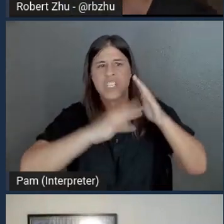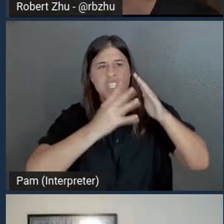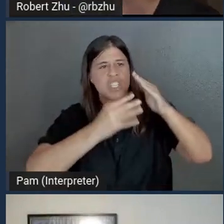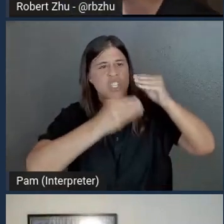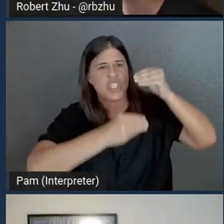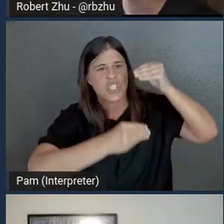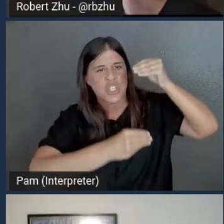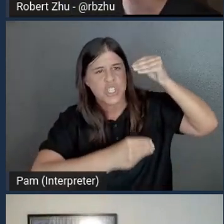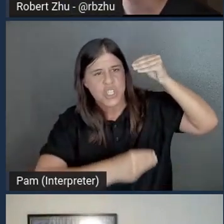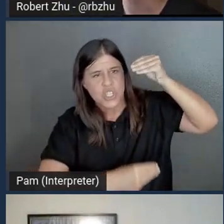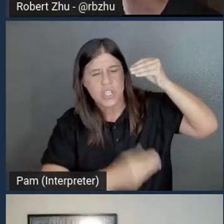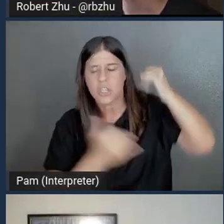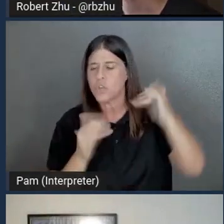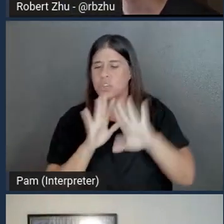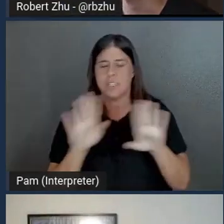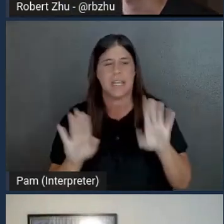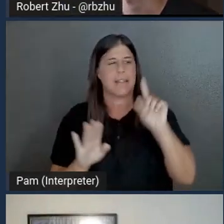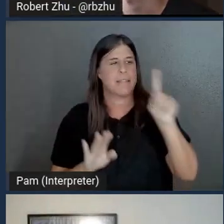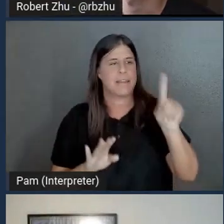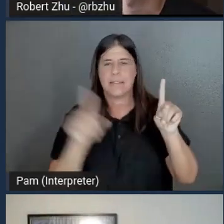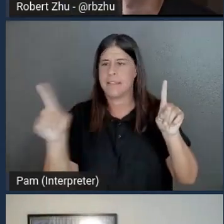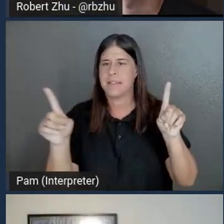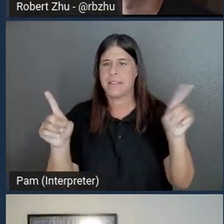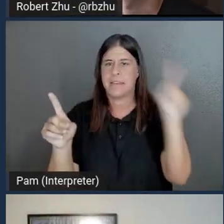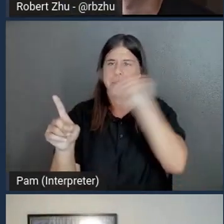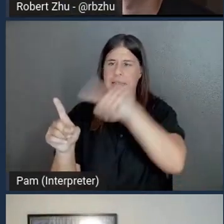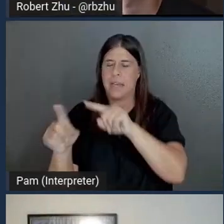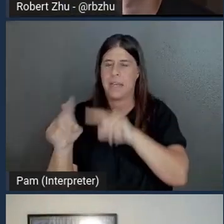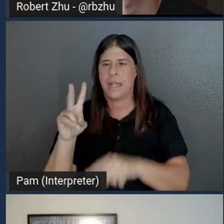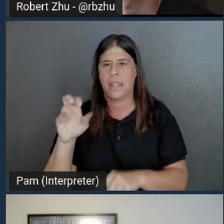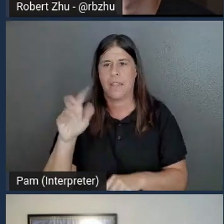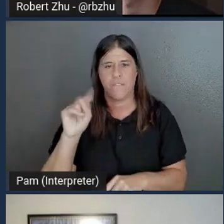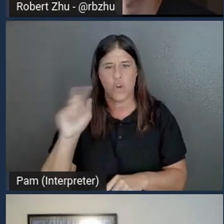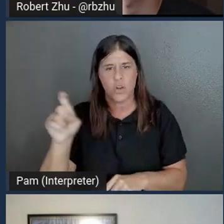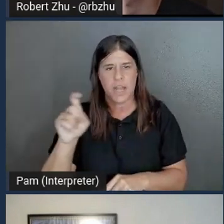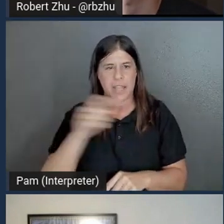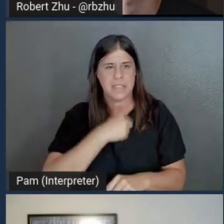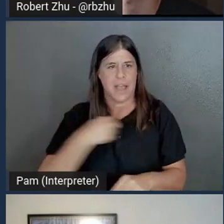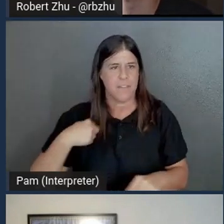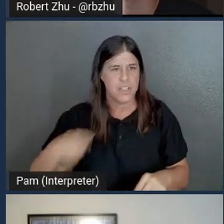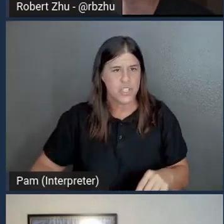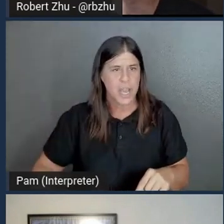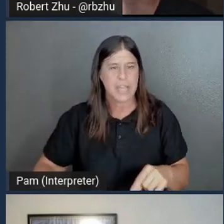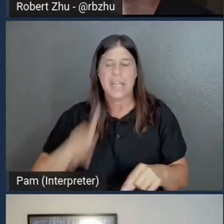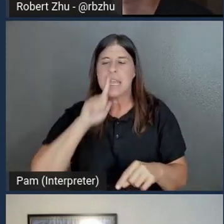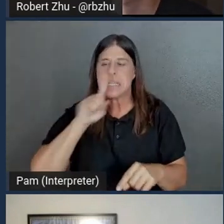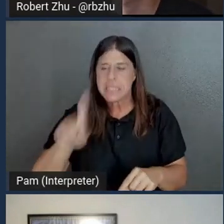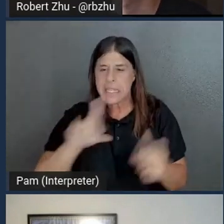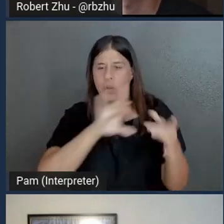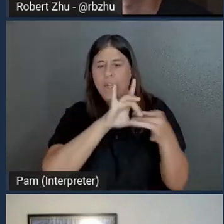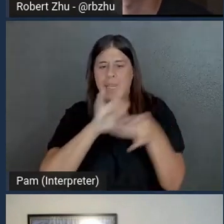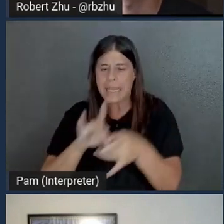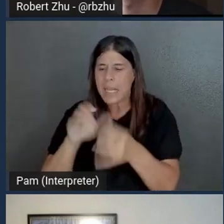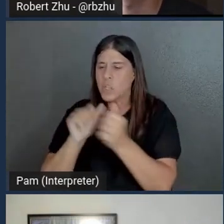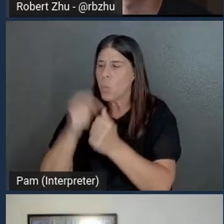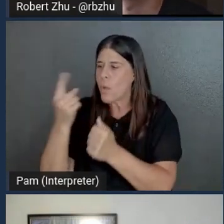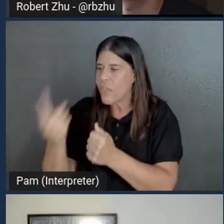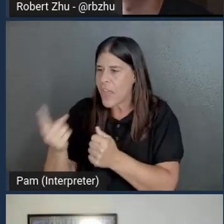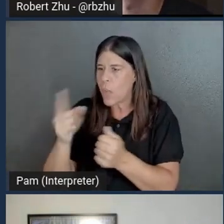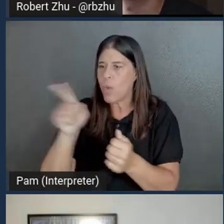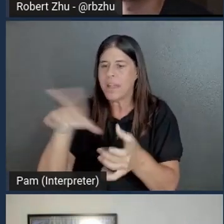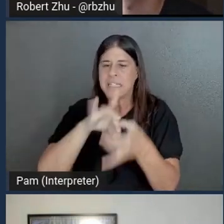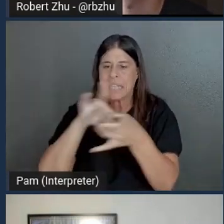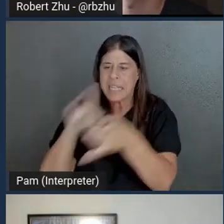in this case, the vertex of China is literally connected to this one that's literally connected to here,